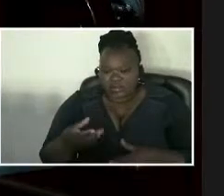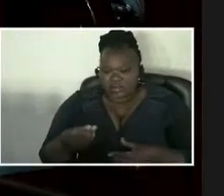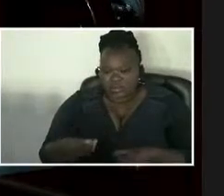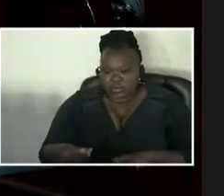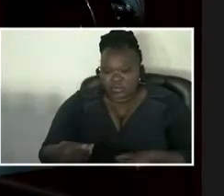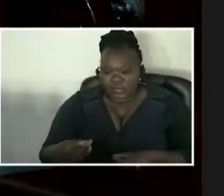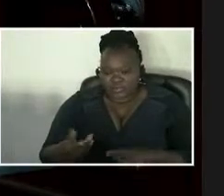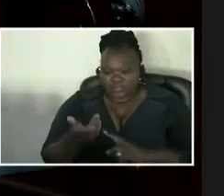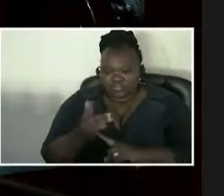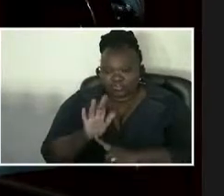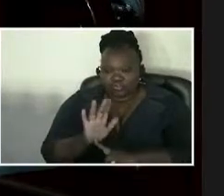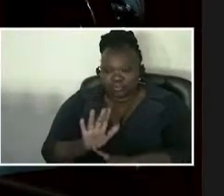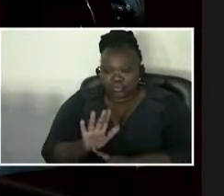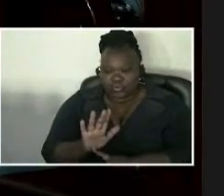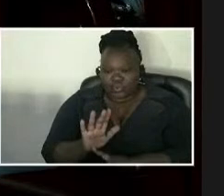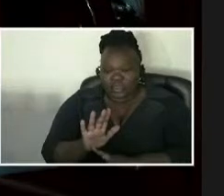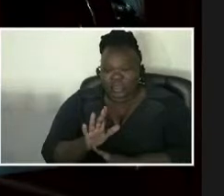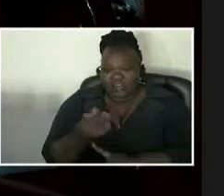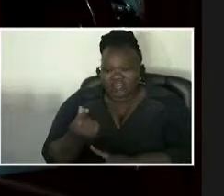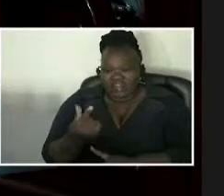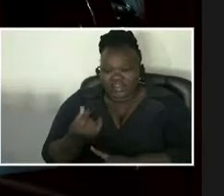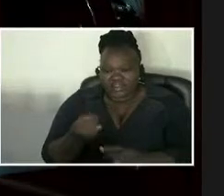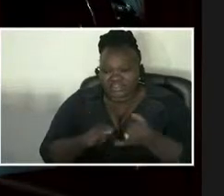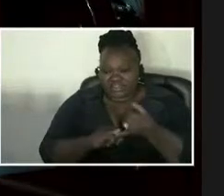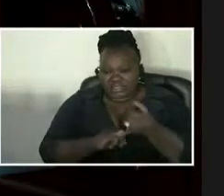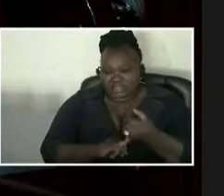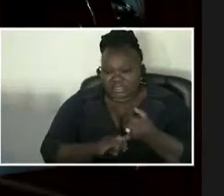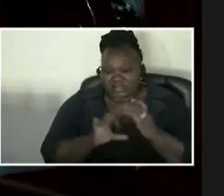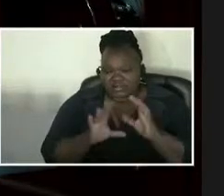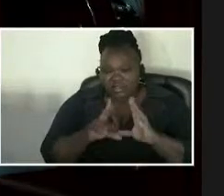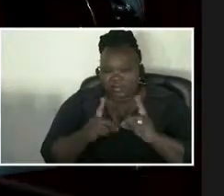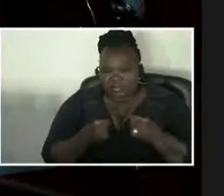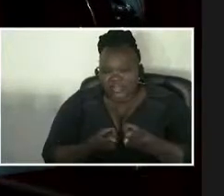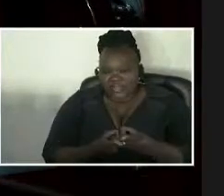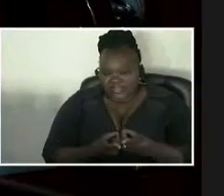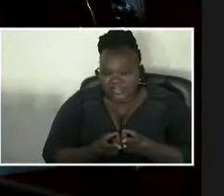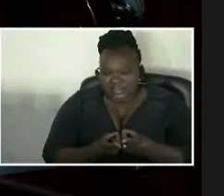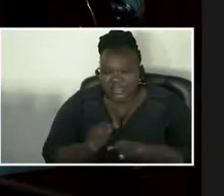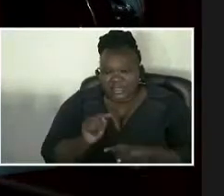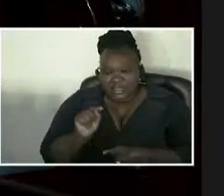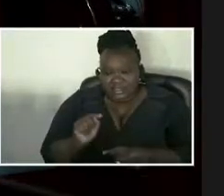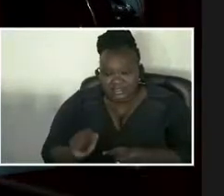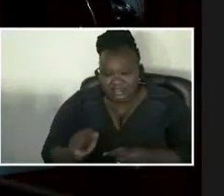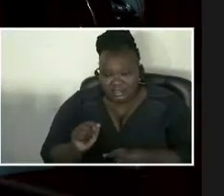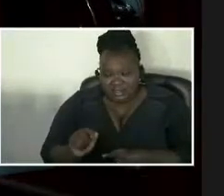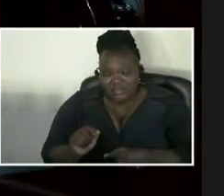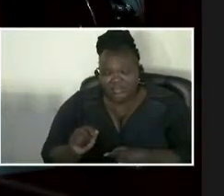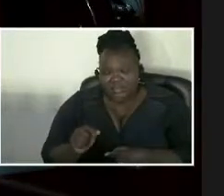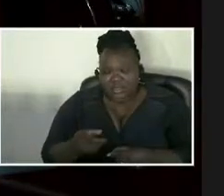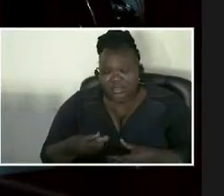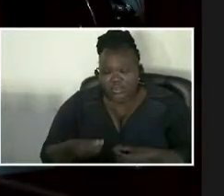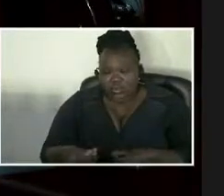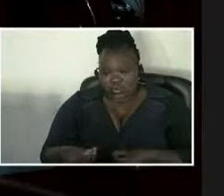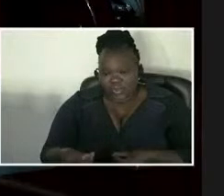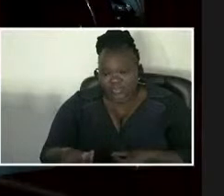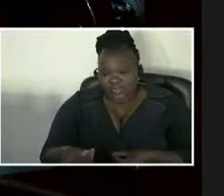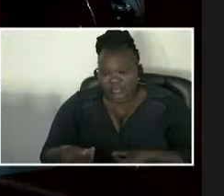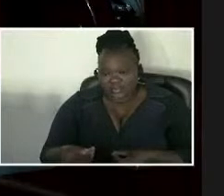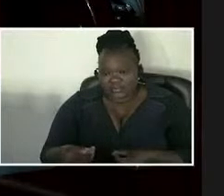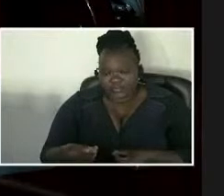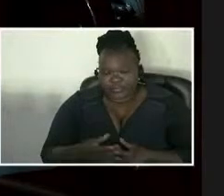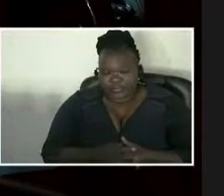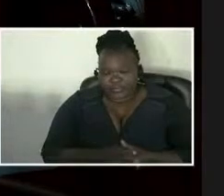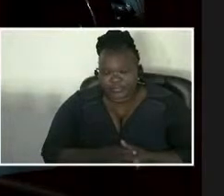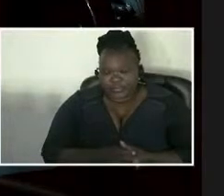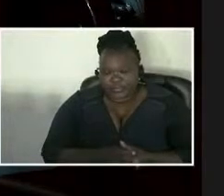indicate the financial status of the department these source documents are one